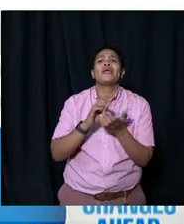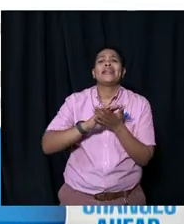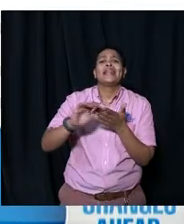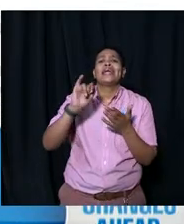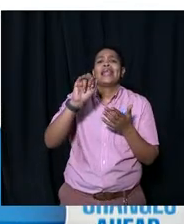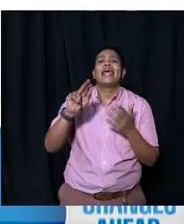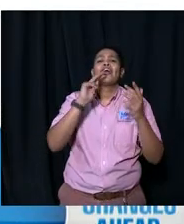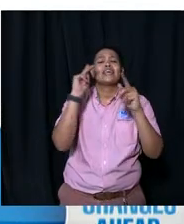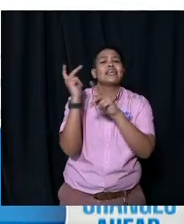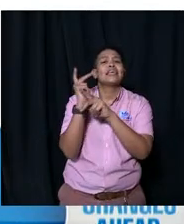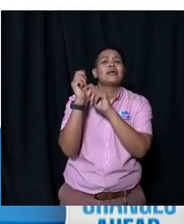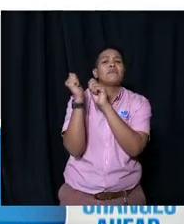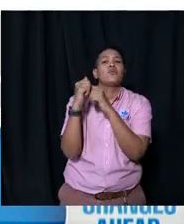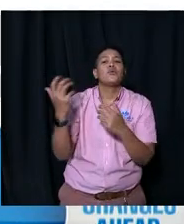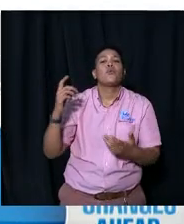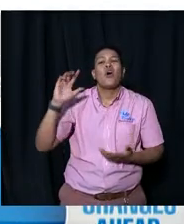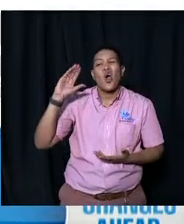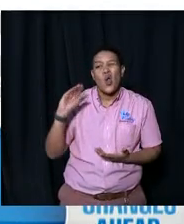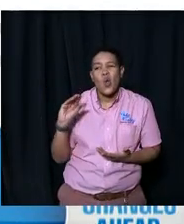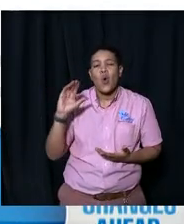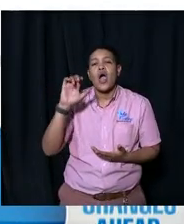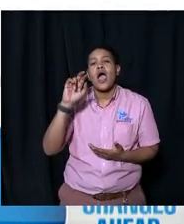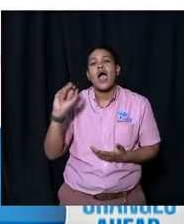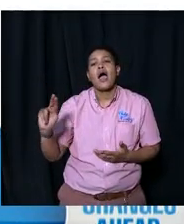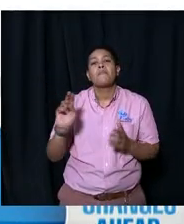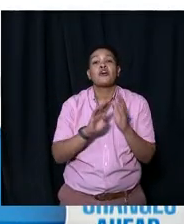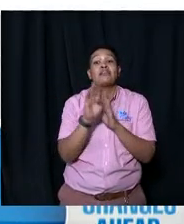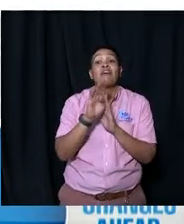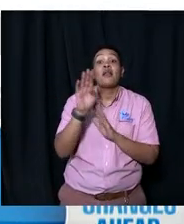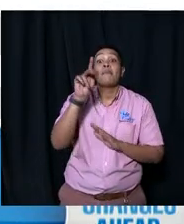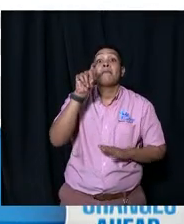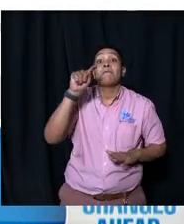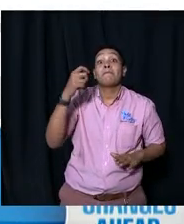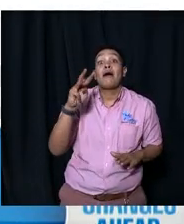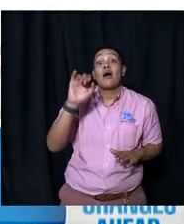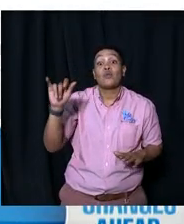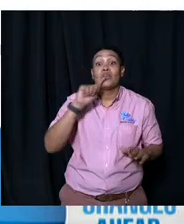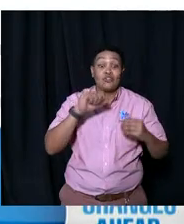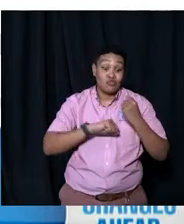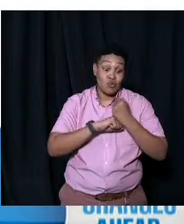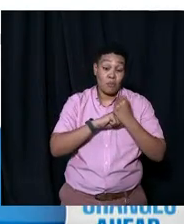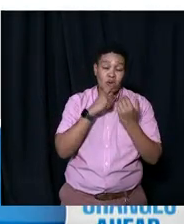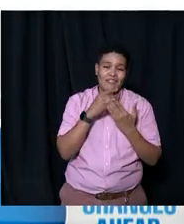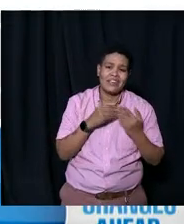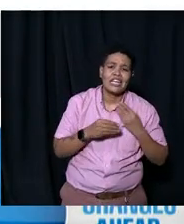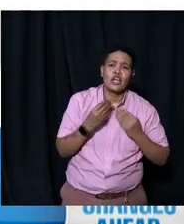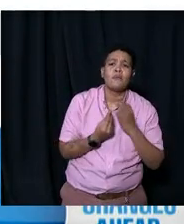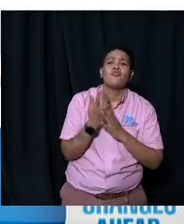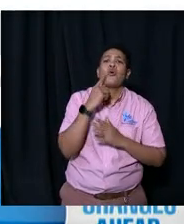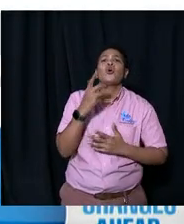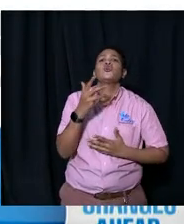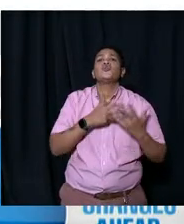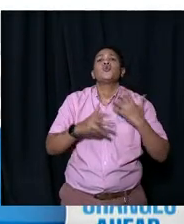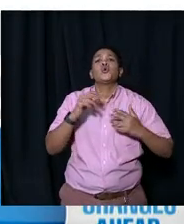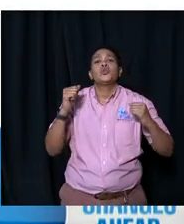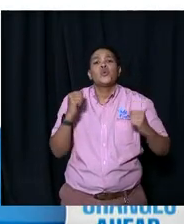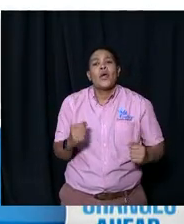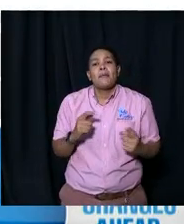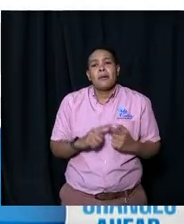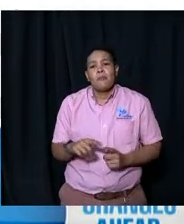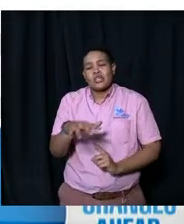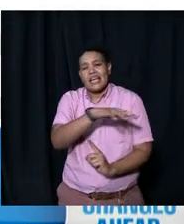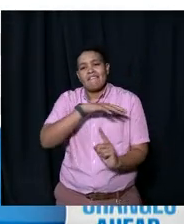air in keeping with a low carbon development pathway in support of economic growth, social well-being, and